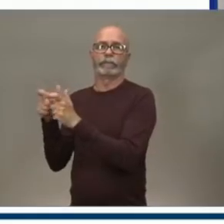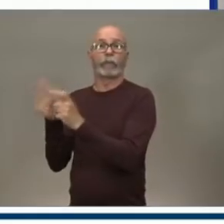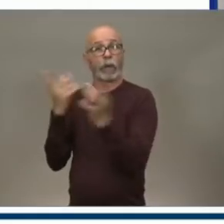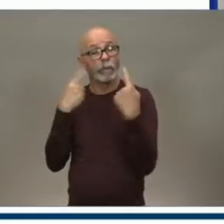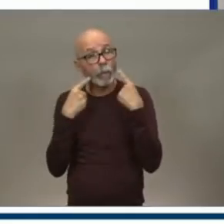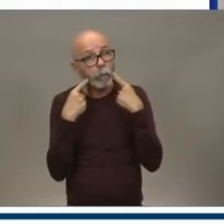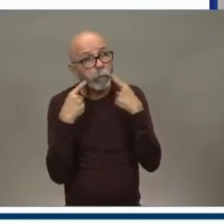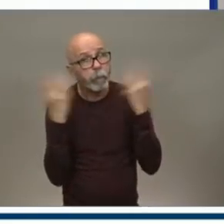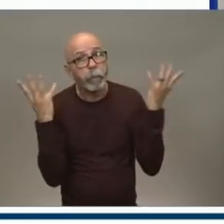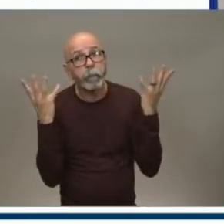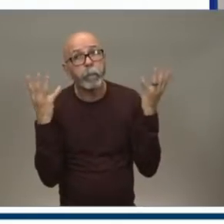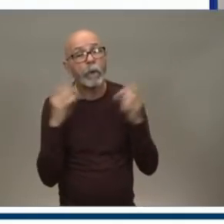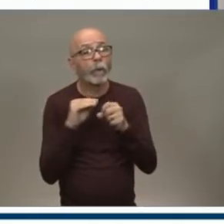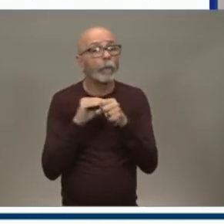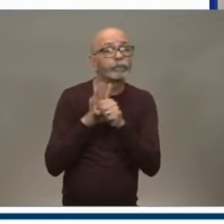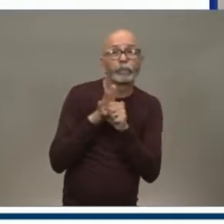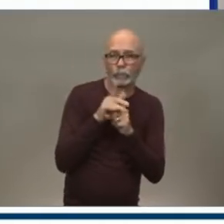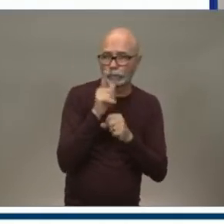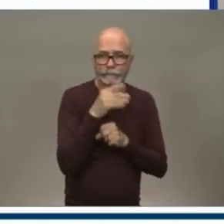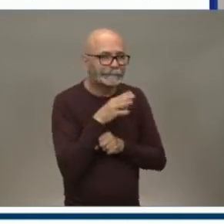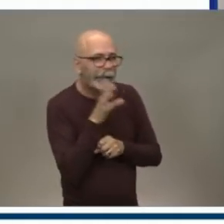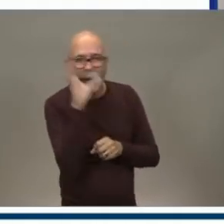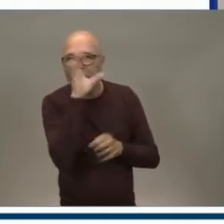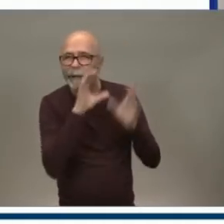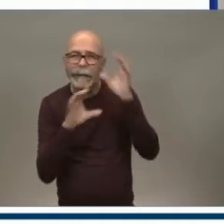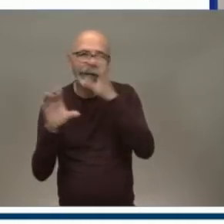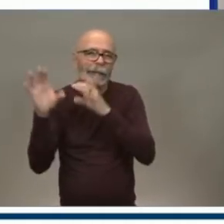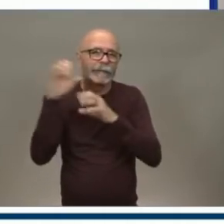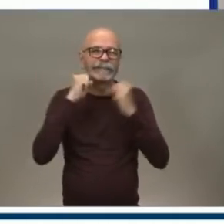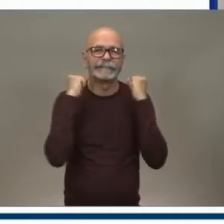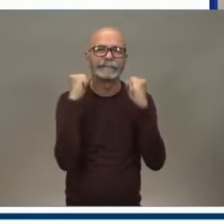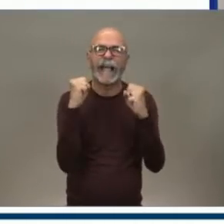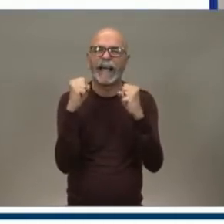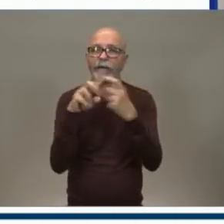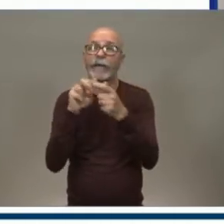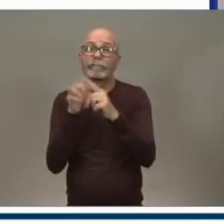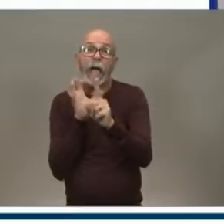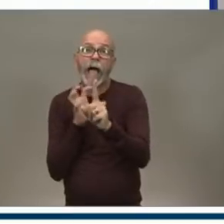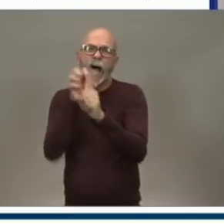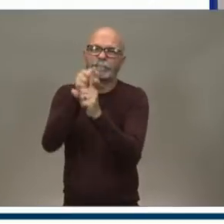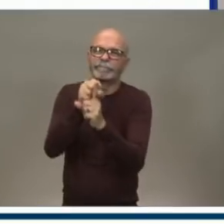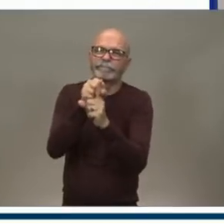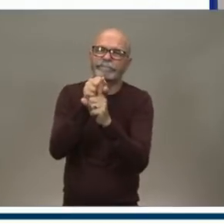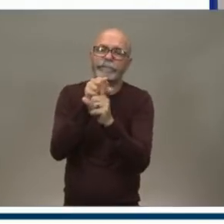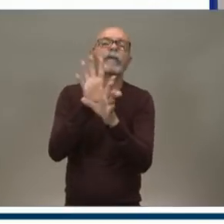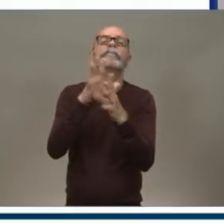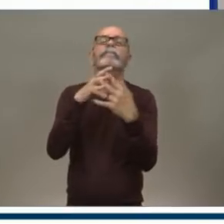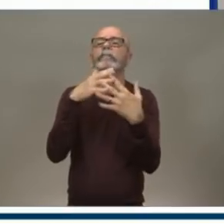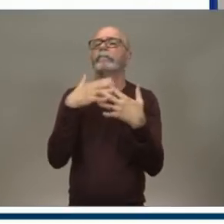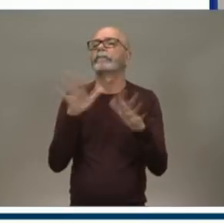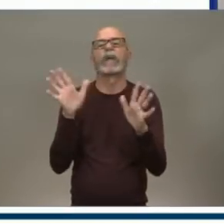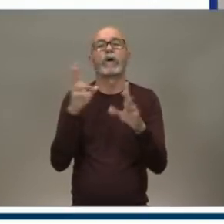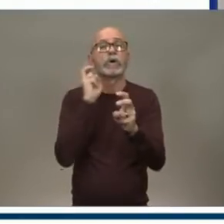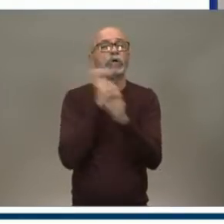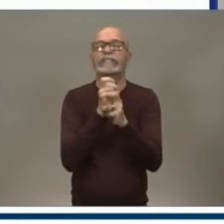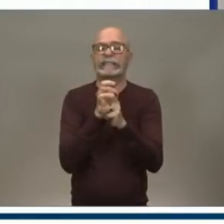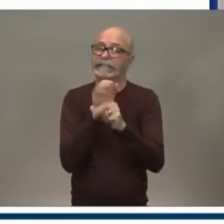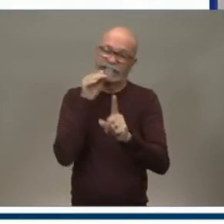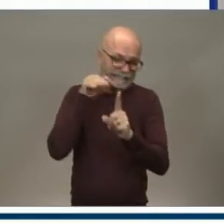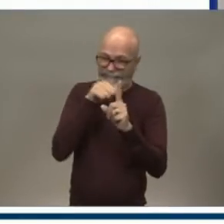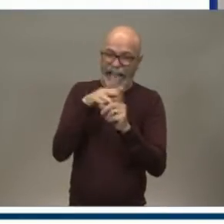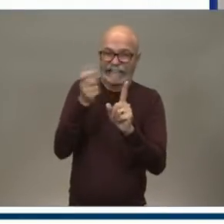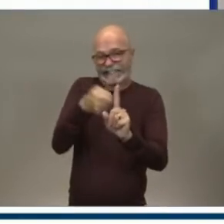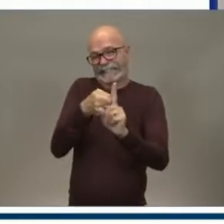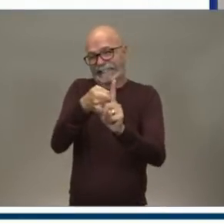in, and it is difficult to get it out when it is here. And some people are not taking this virus